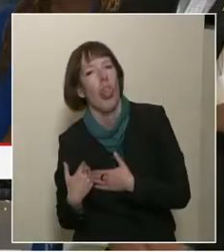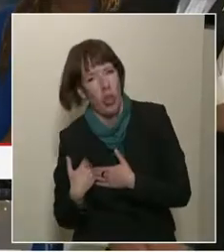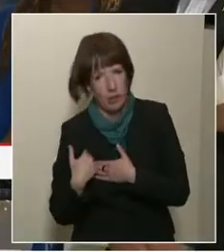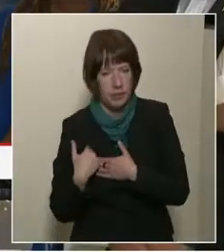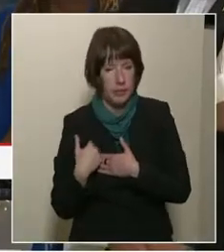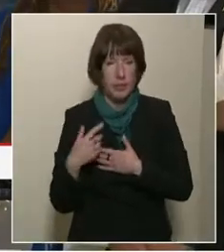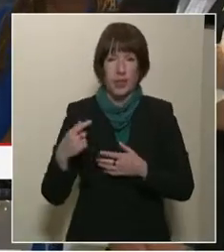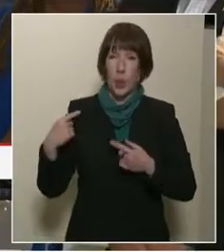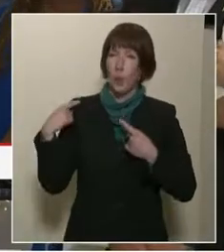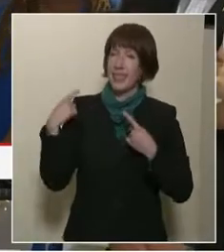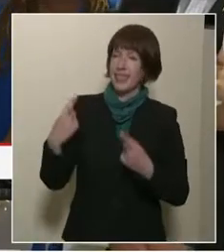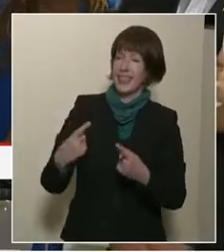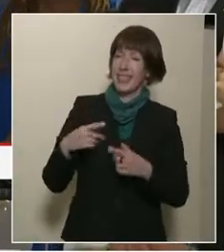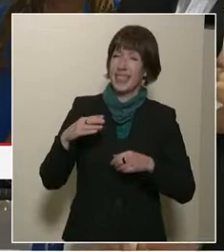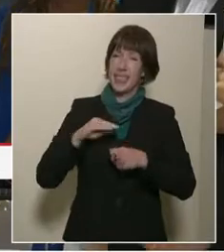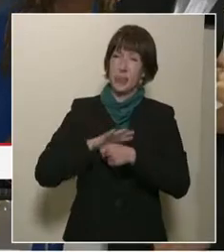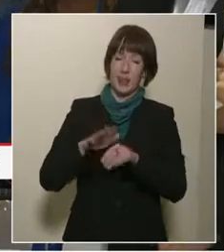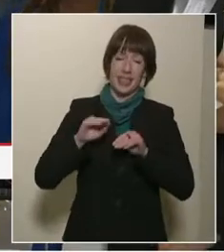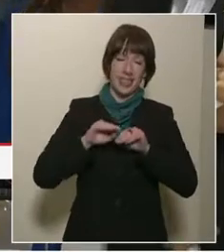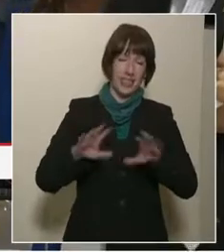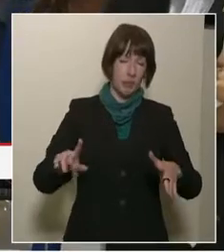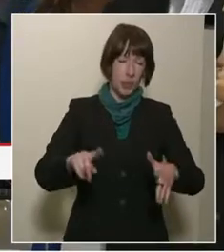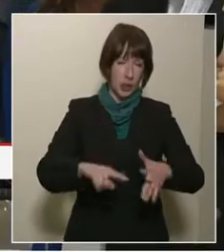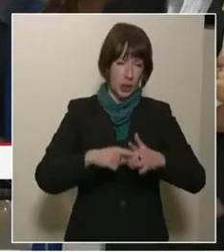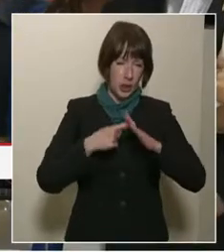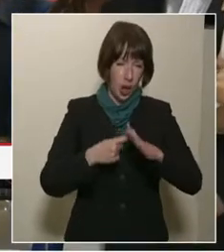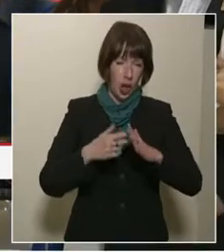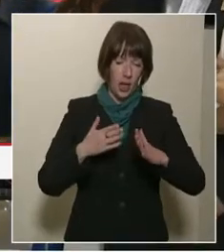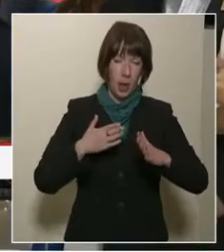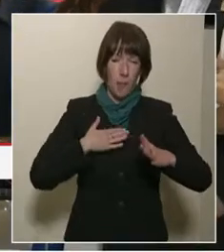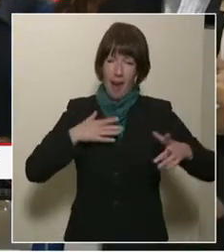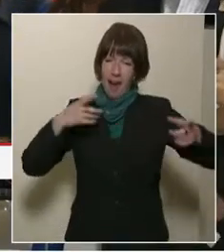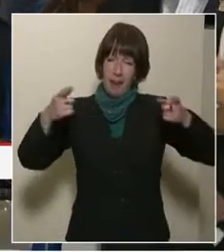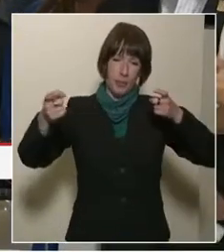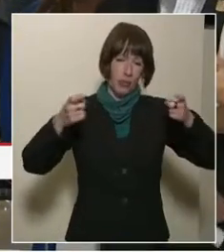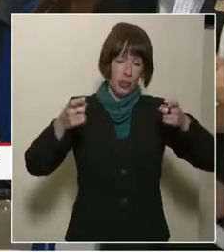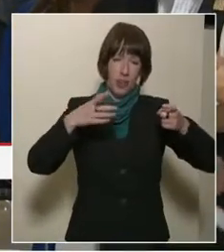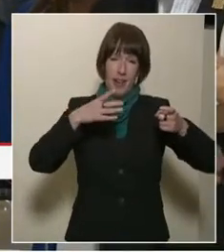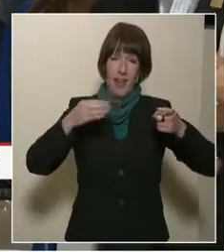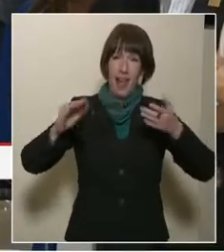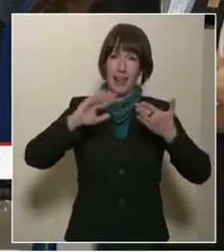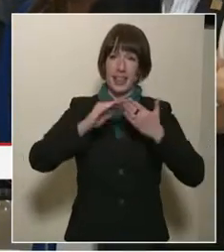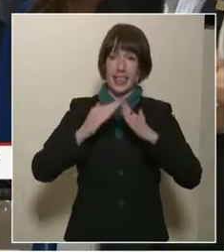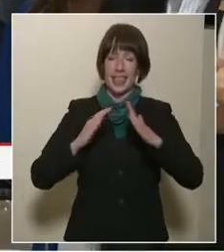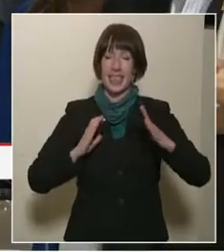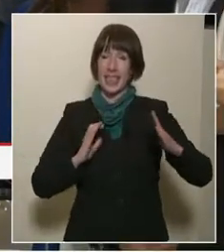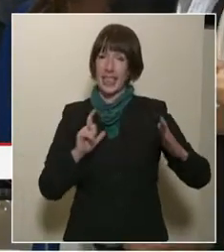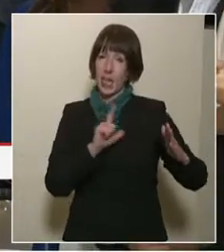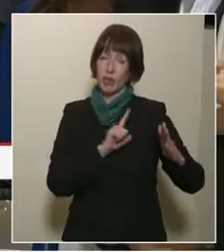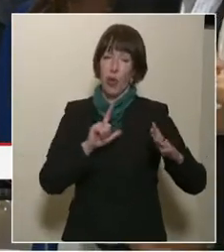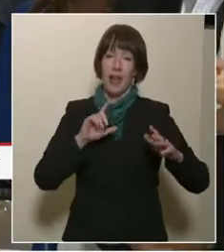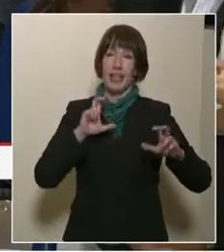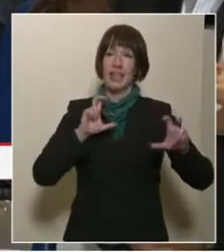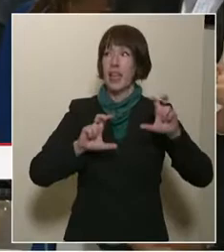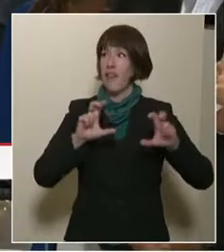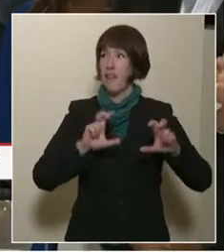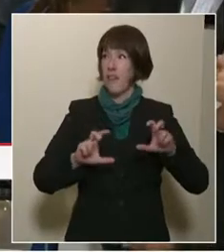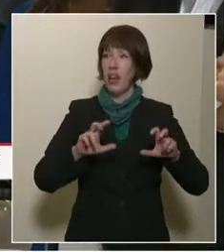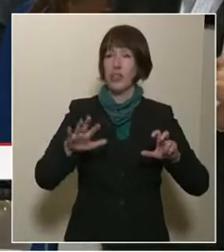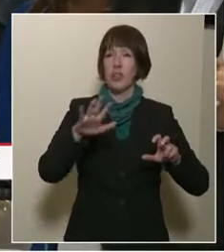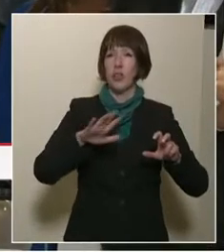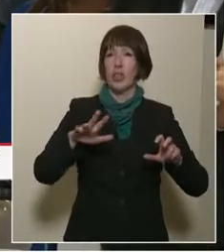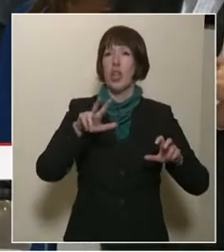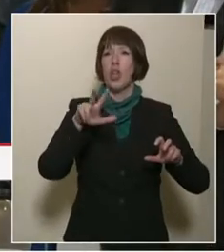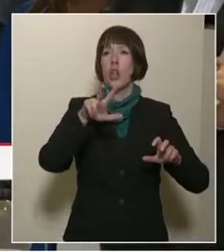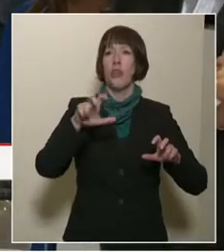this pandemic has started, my administration and the city council has invested over